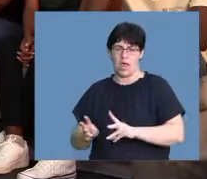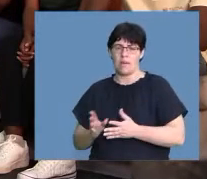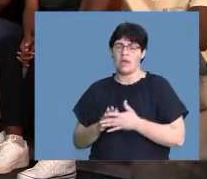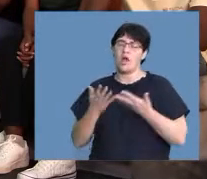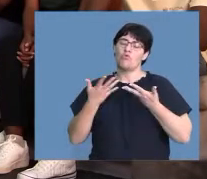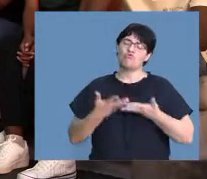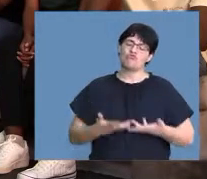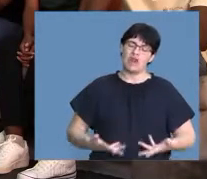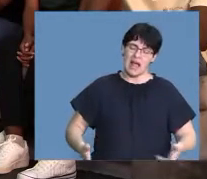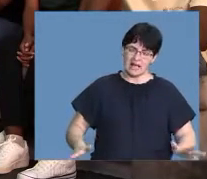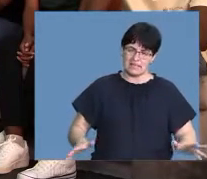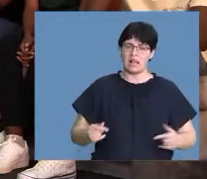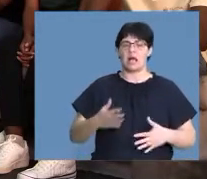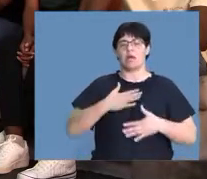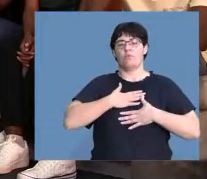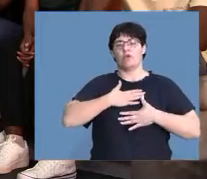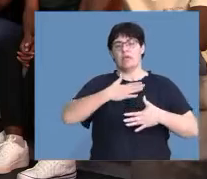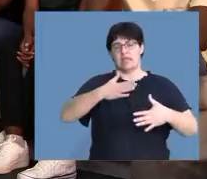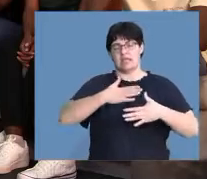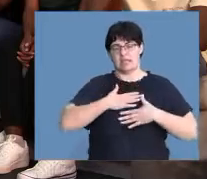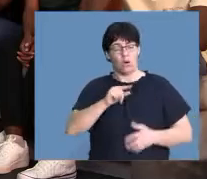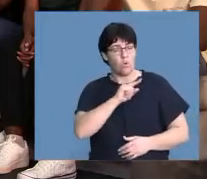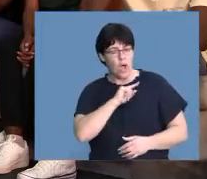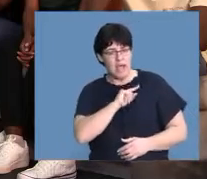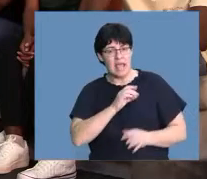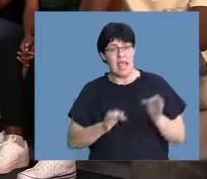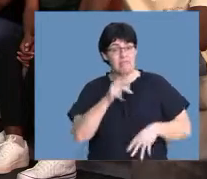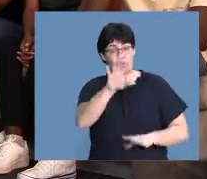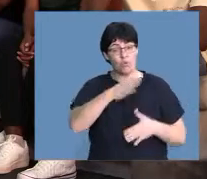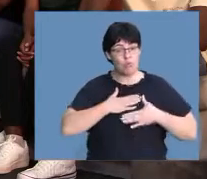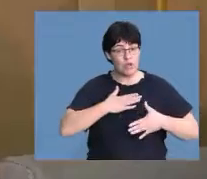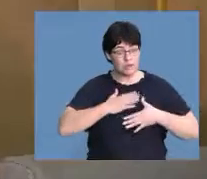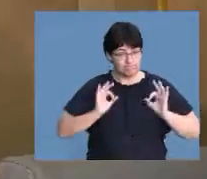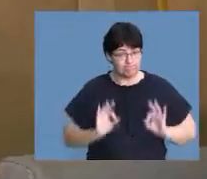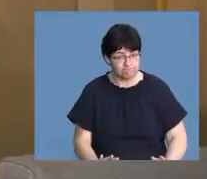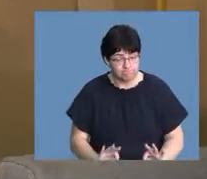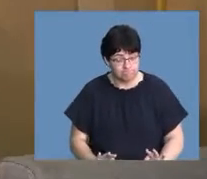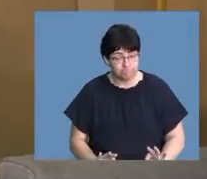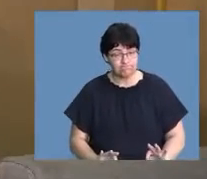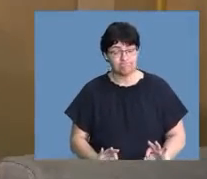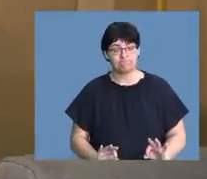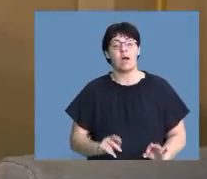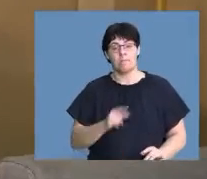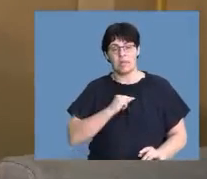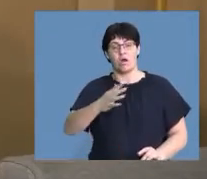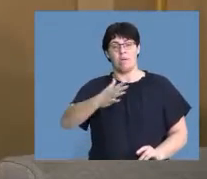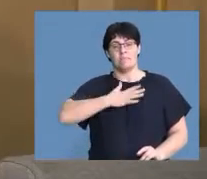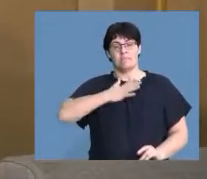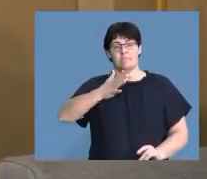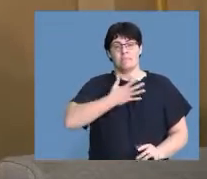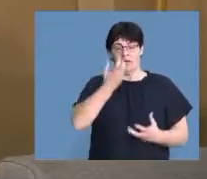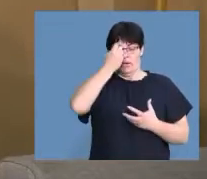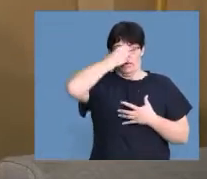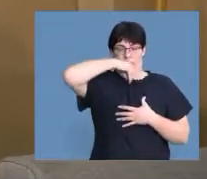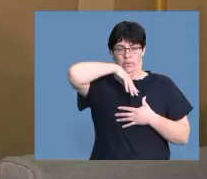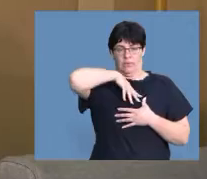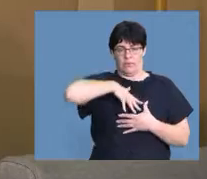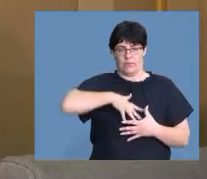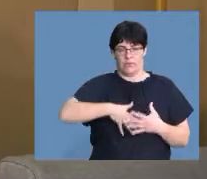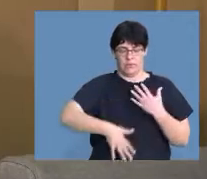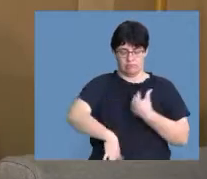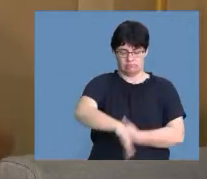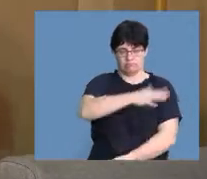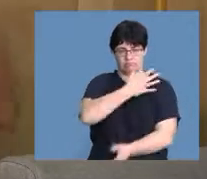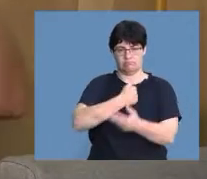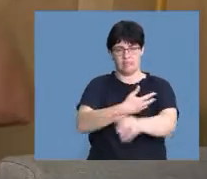relaxation techniques, they use breathing. Why? Because when we breathe properly, we bring in more oxygen into our bodies, circulates in our